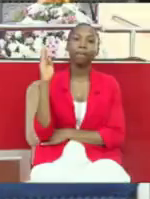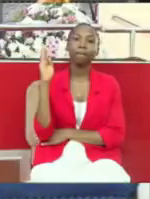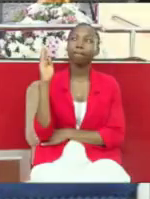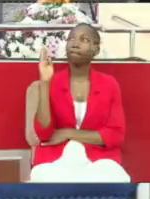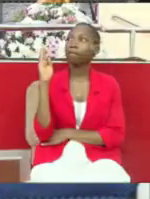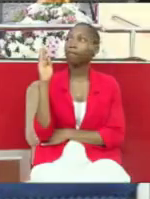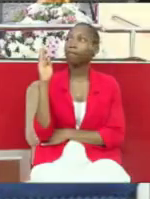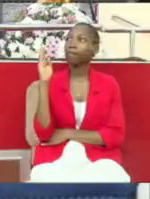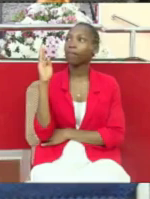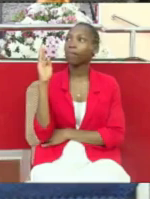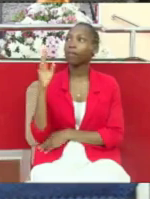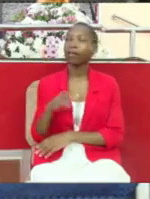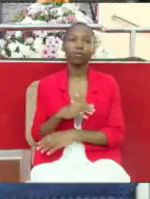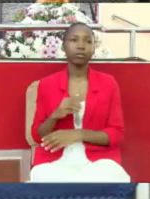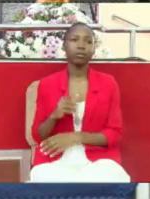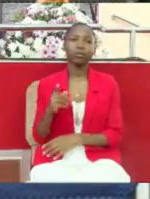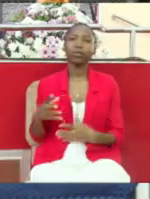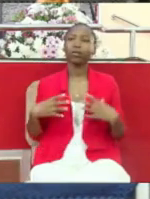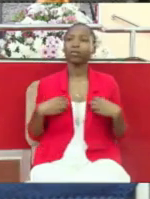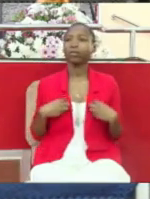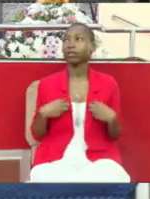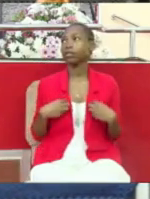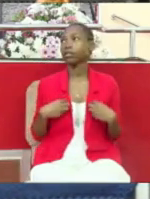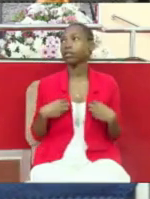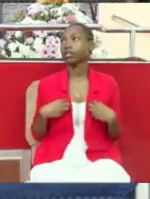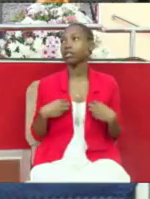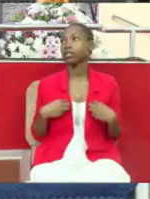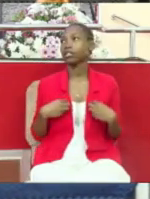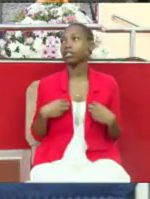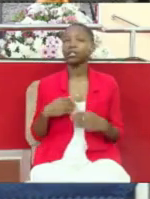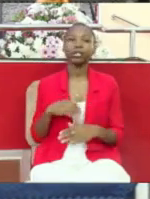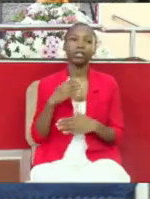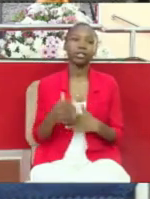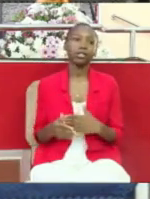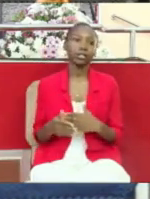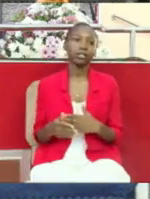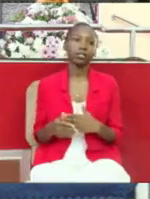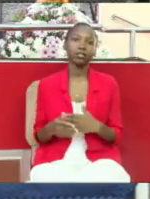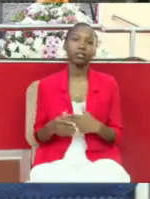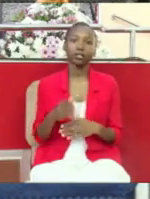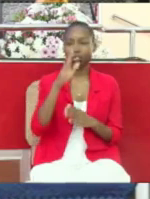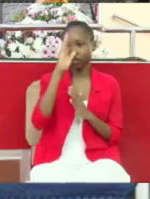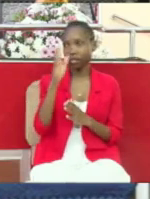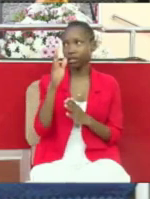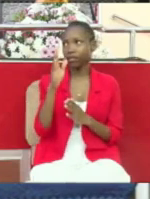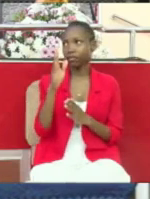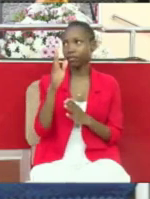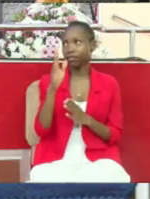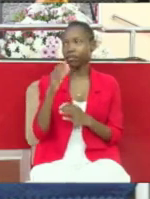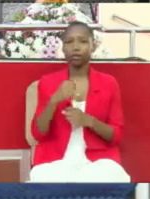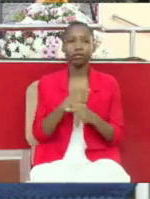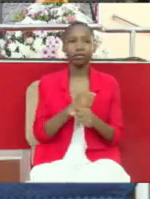And we are having encounters next weekend. Then we'll go to, we'll have nuts and bolts next weekend, then we'll go to